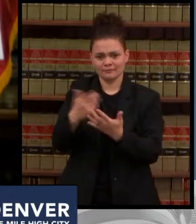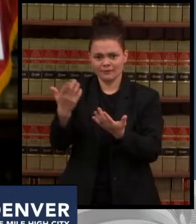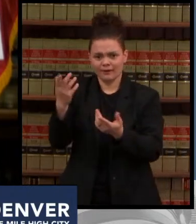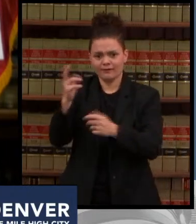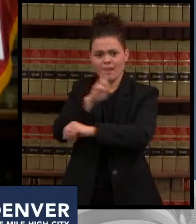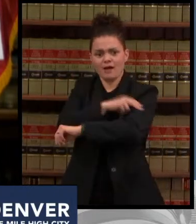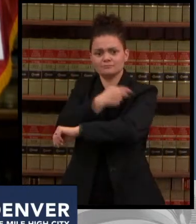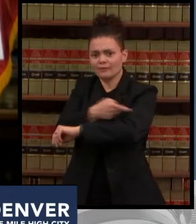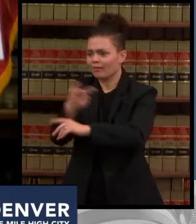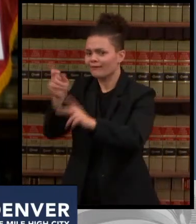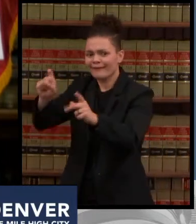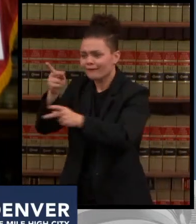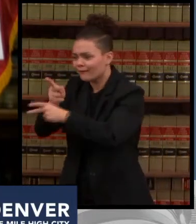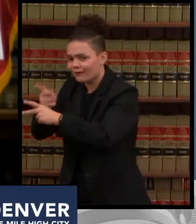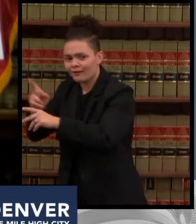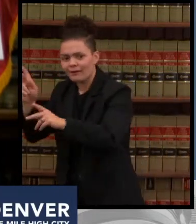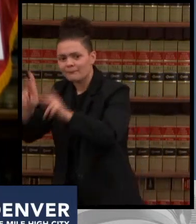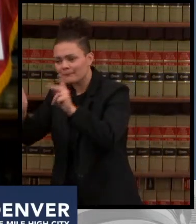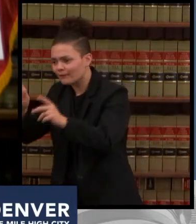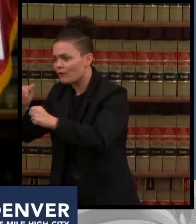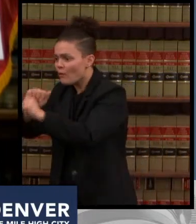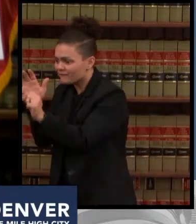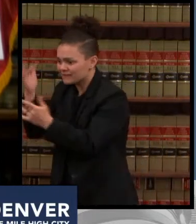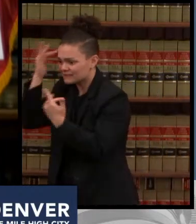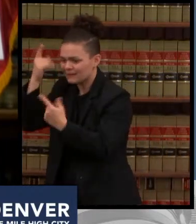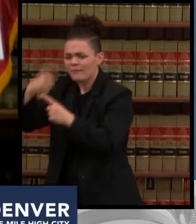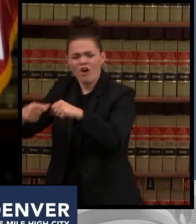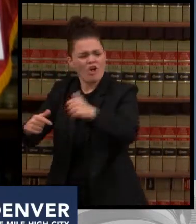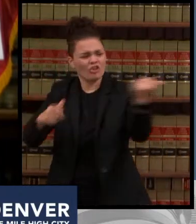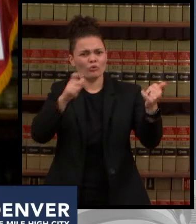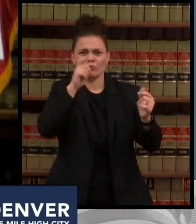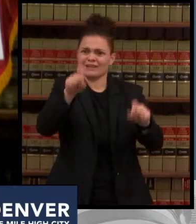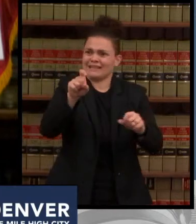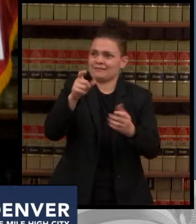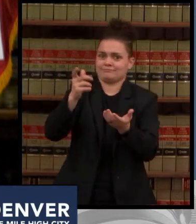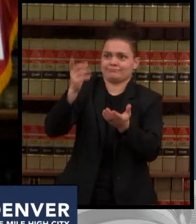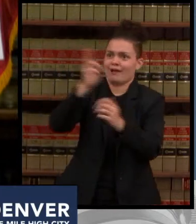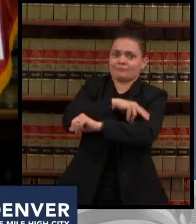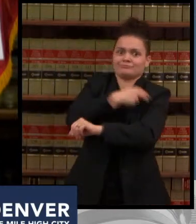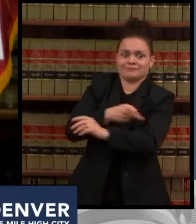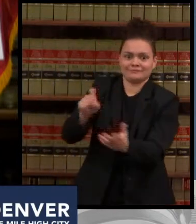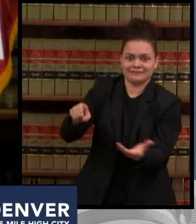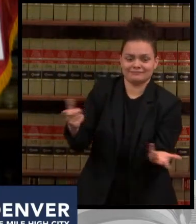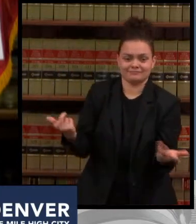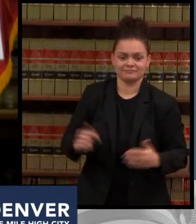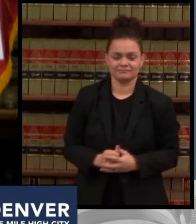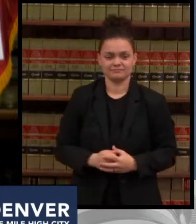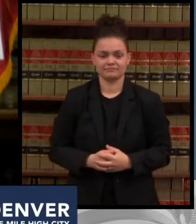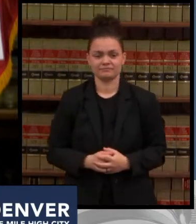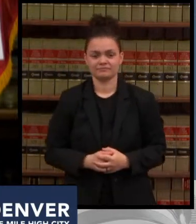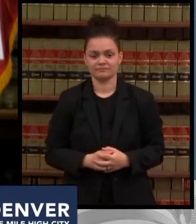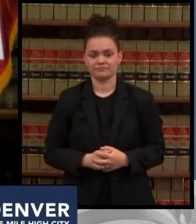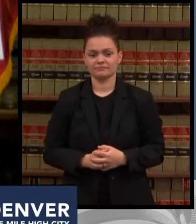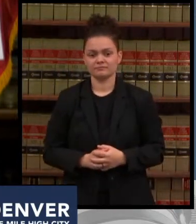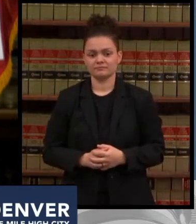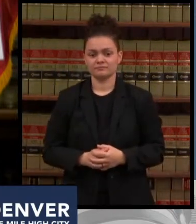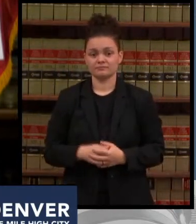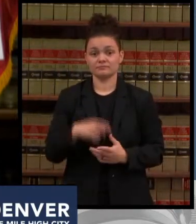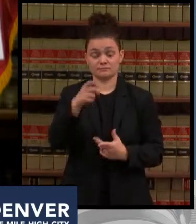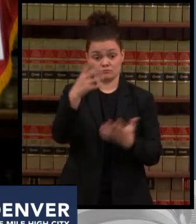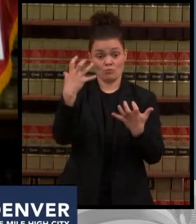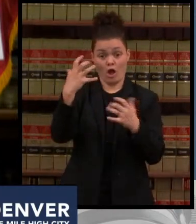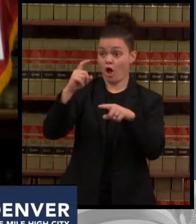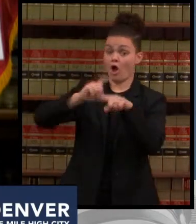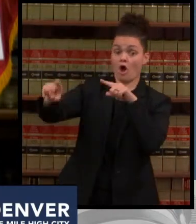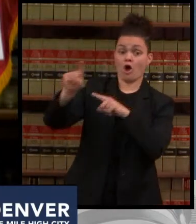non-COVID patients. The last thing that I think any of us want to face is making a call to 911 and having to be told that the